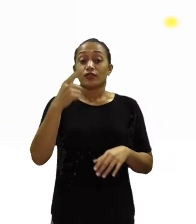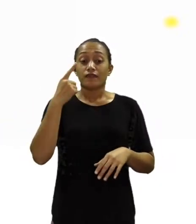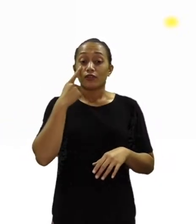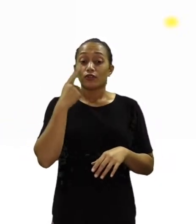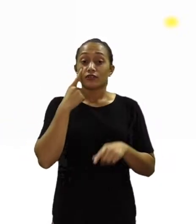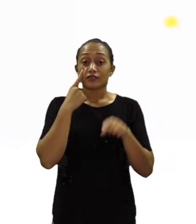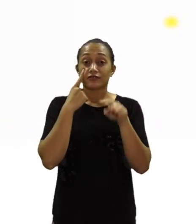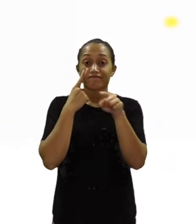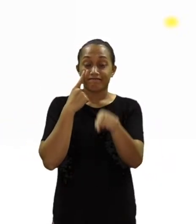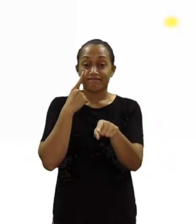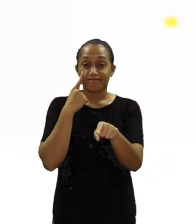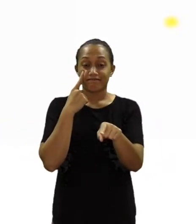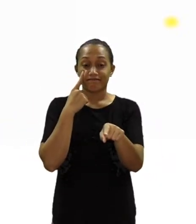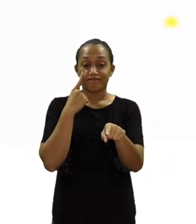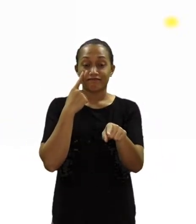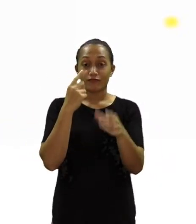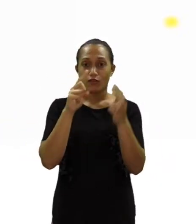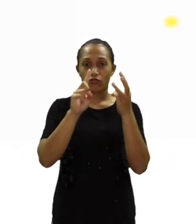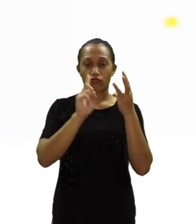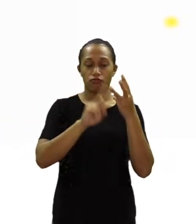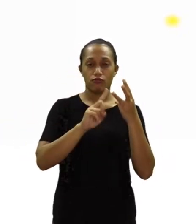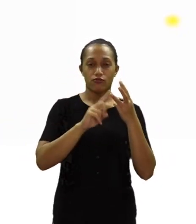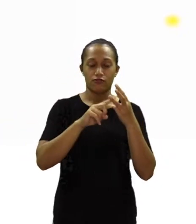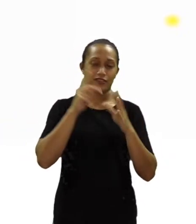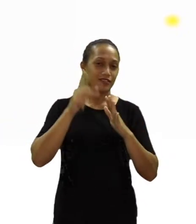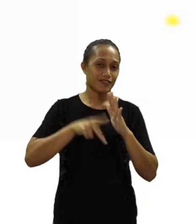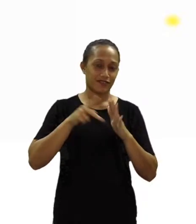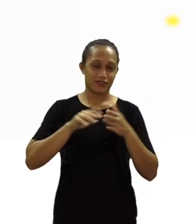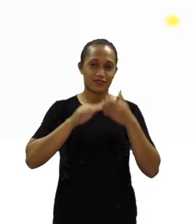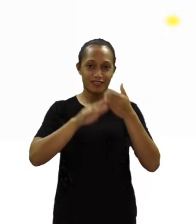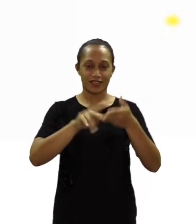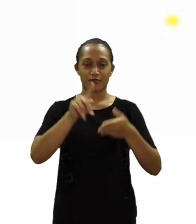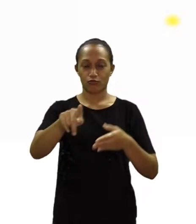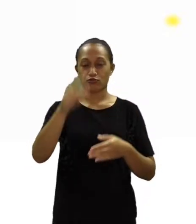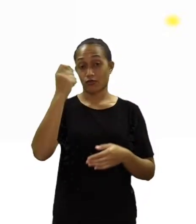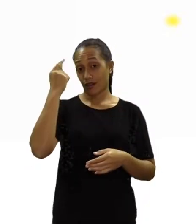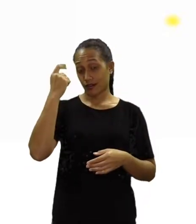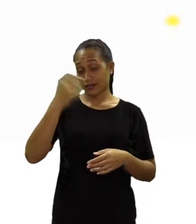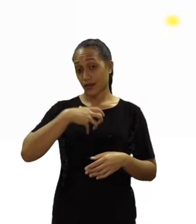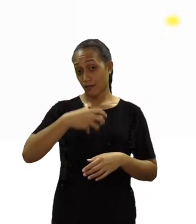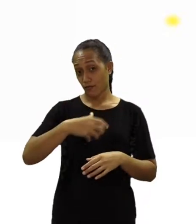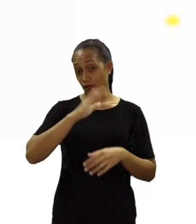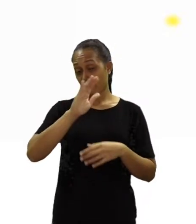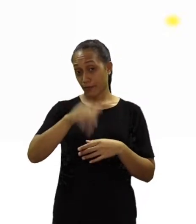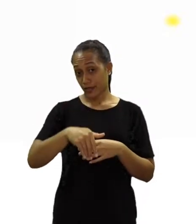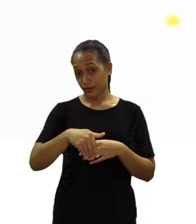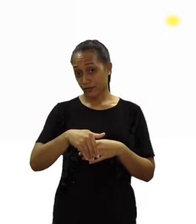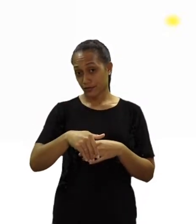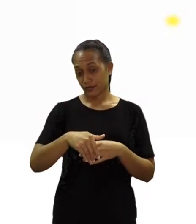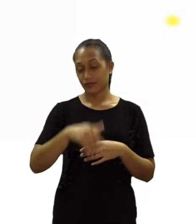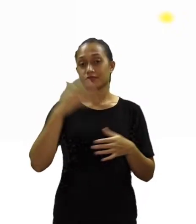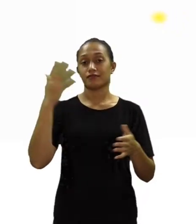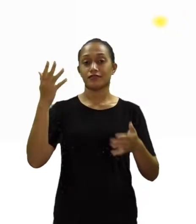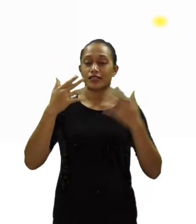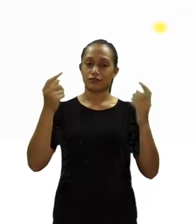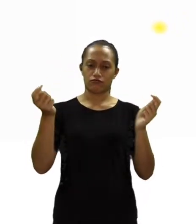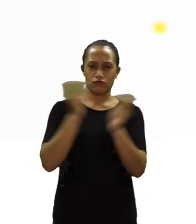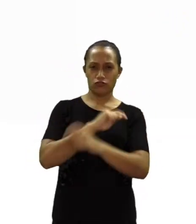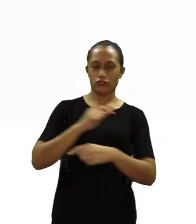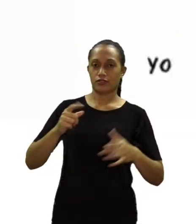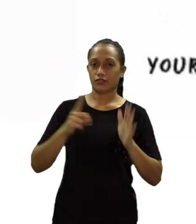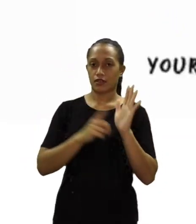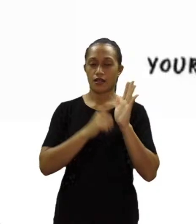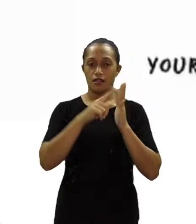at this third video clip here to help you understand more about gas exchange in the